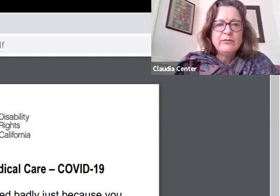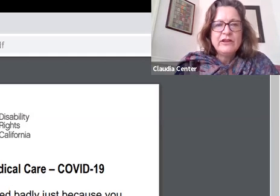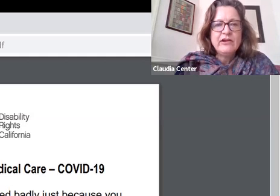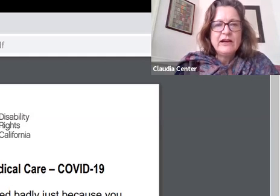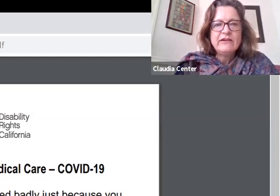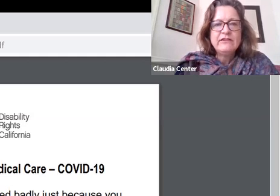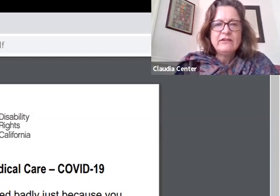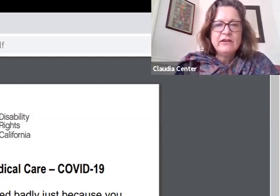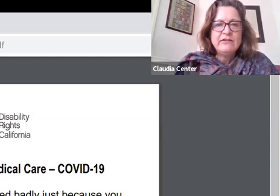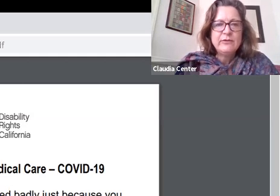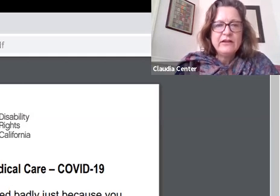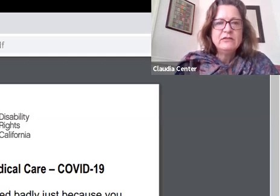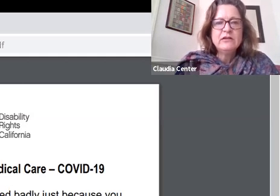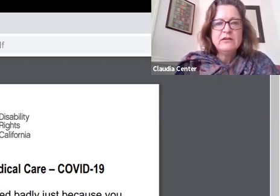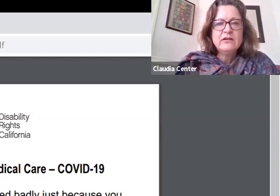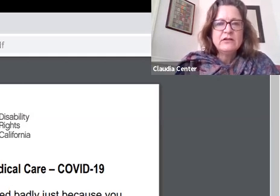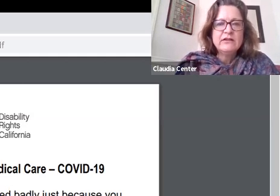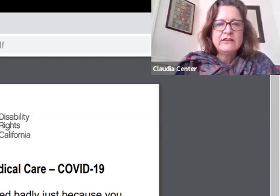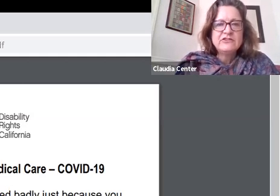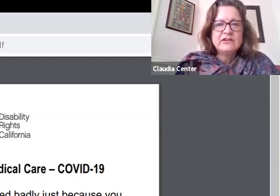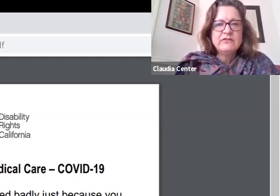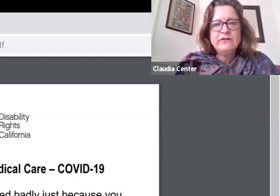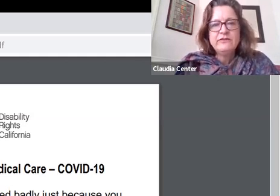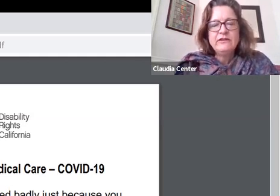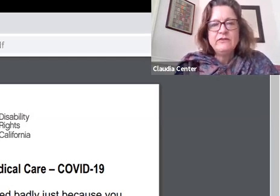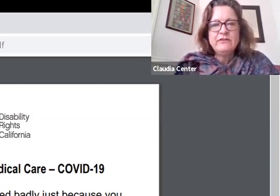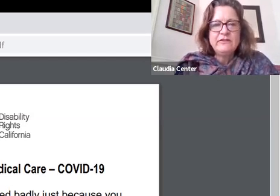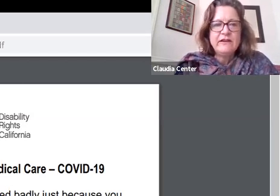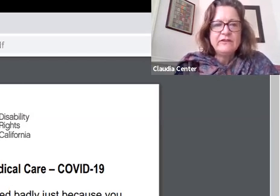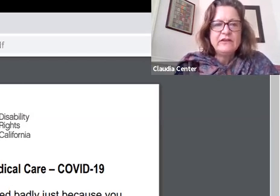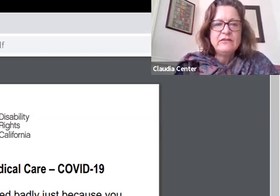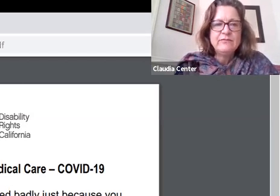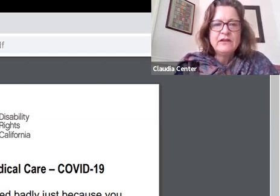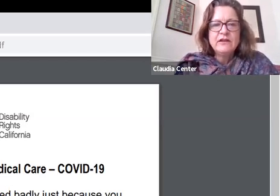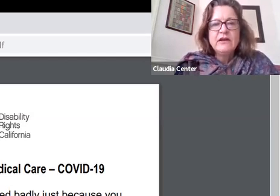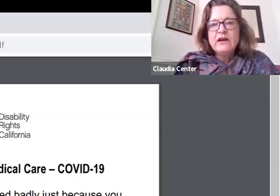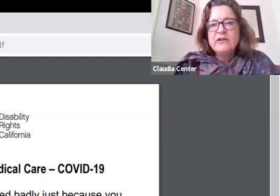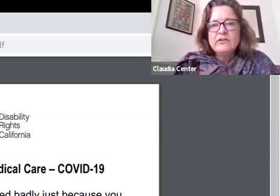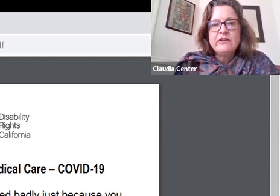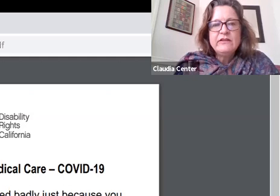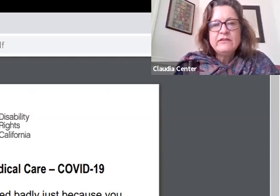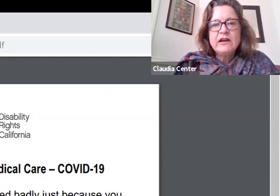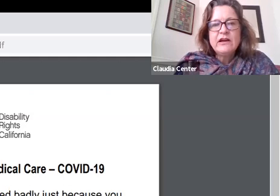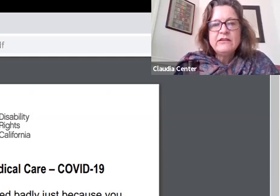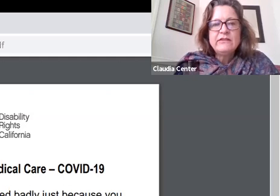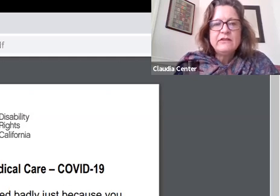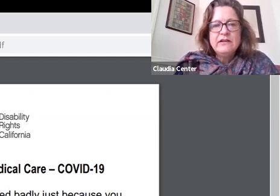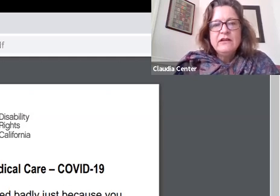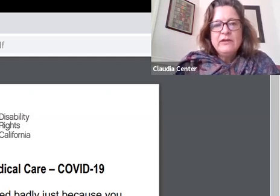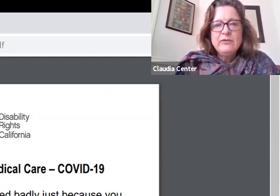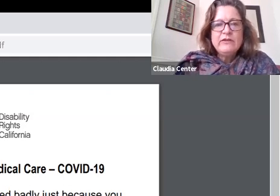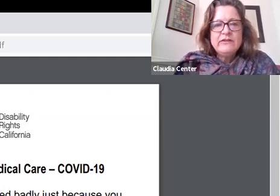the Affordable Care Act as well called Section 1557. Under these